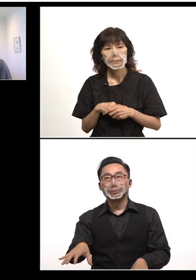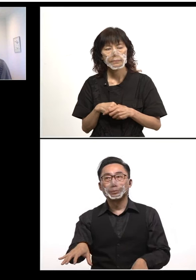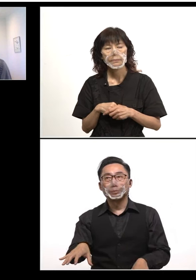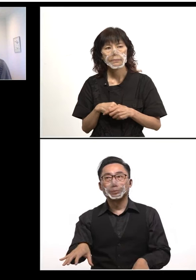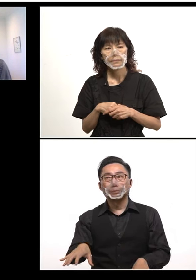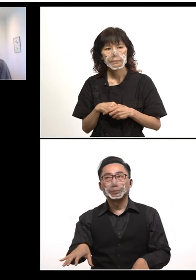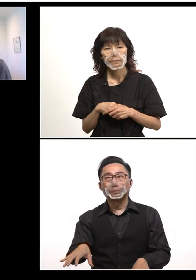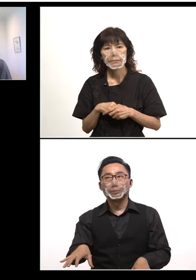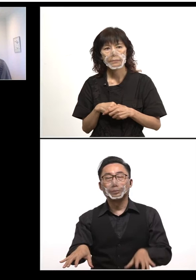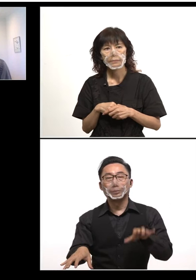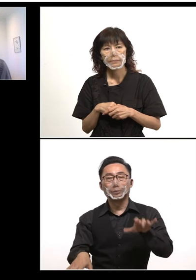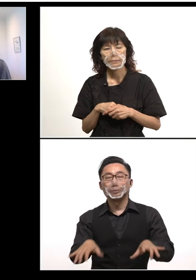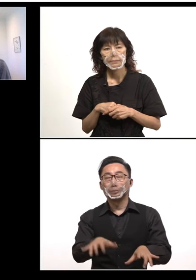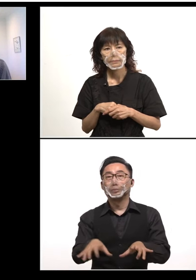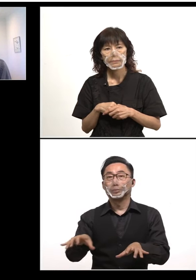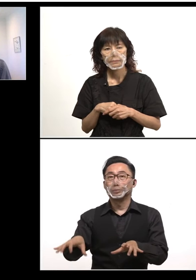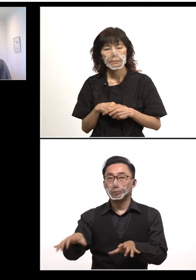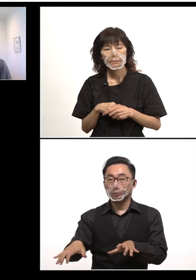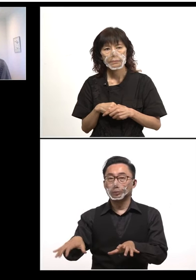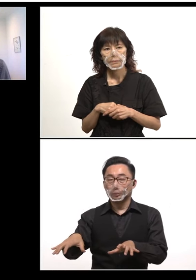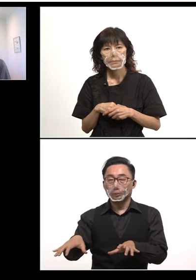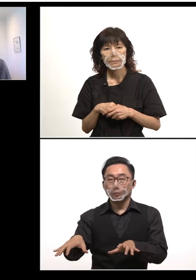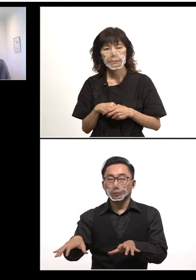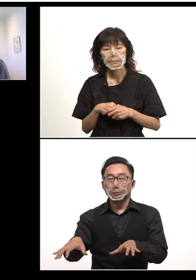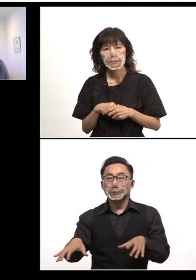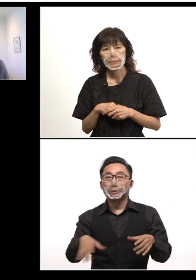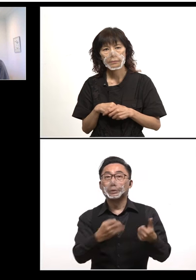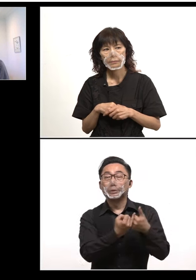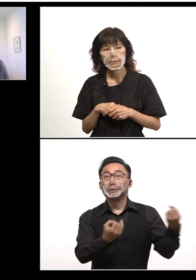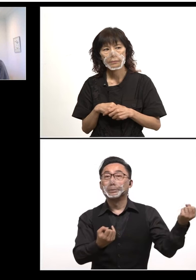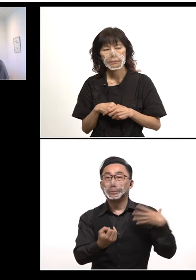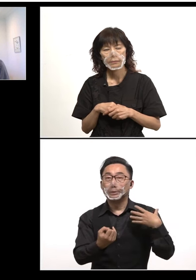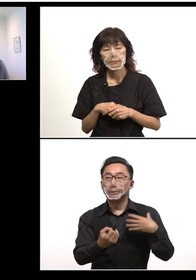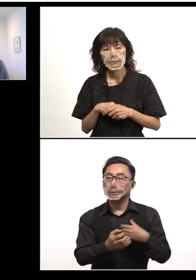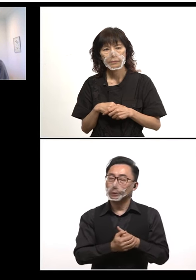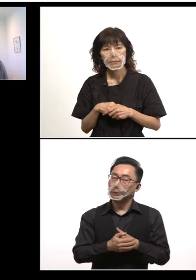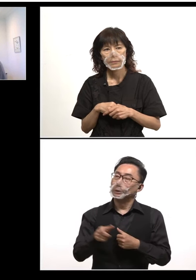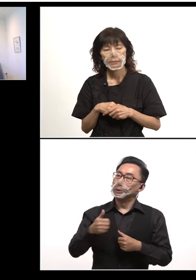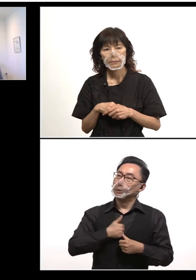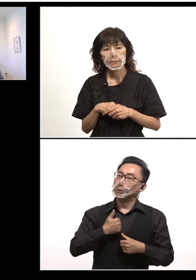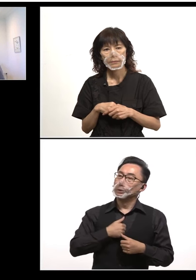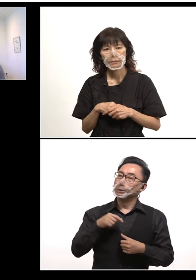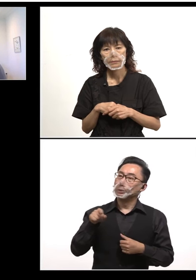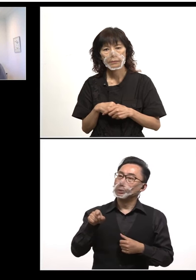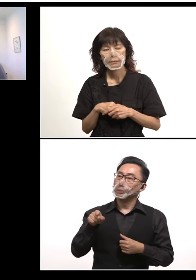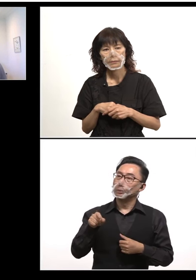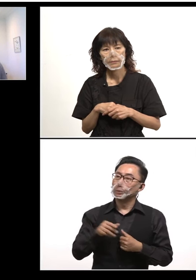gymnopathy, and he asked me, the first thing he asked me is, teacher, what is